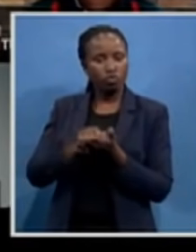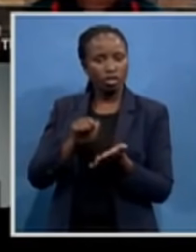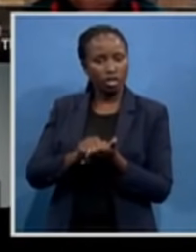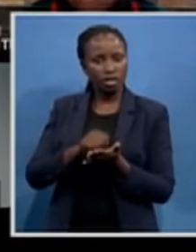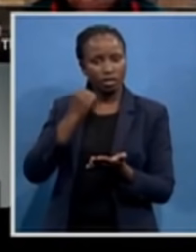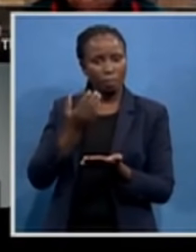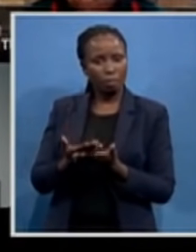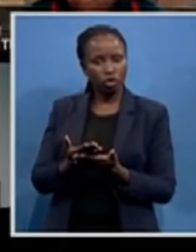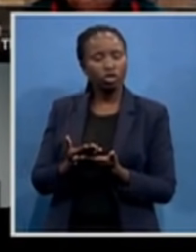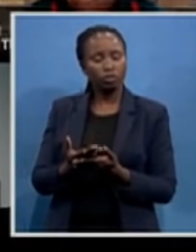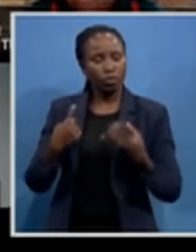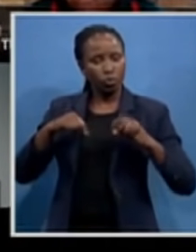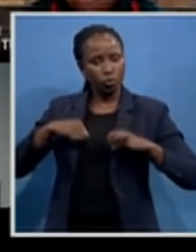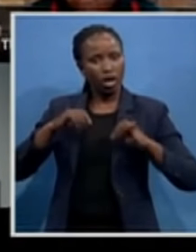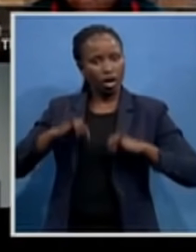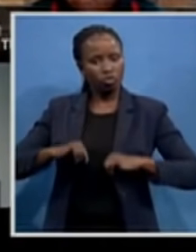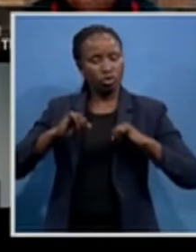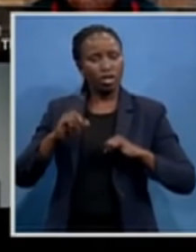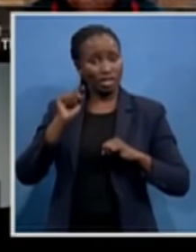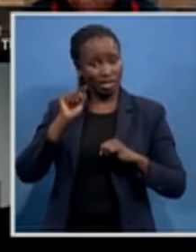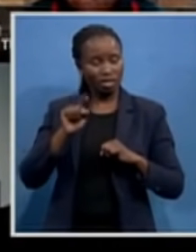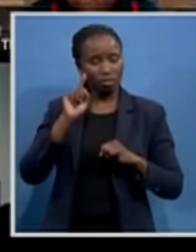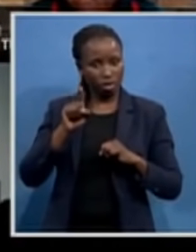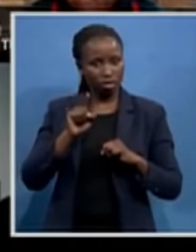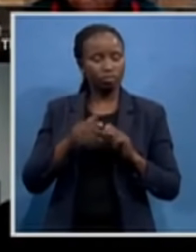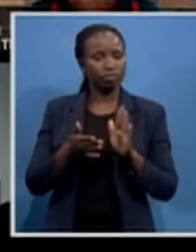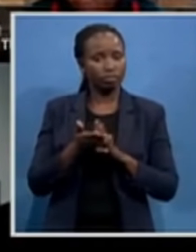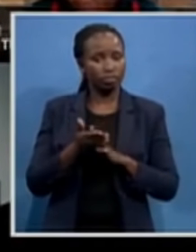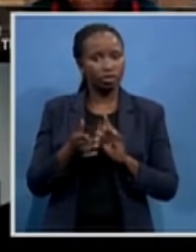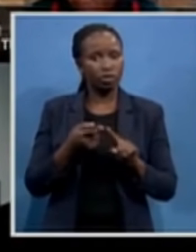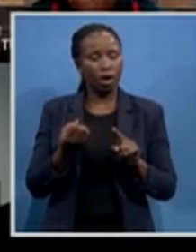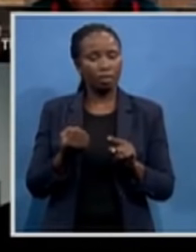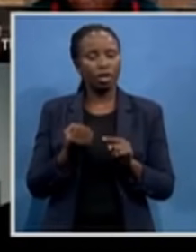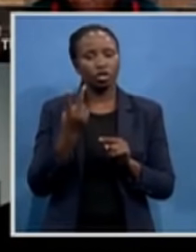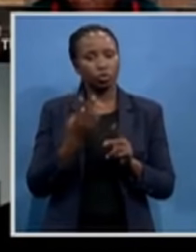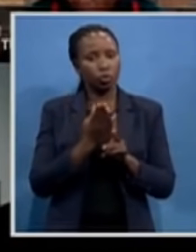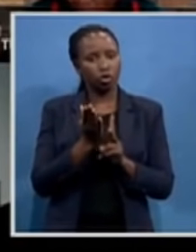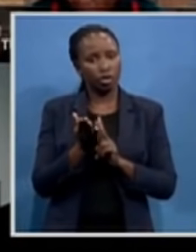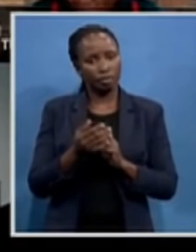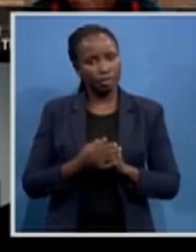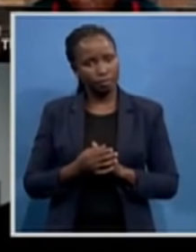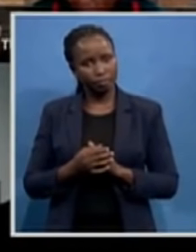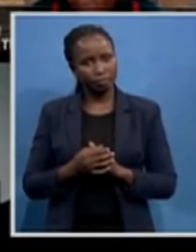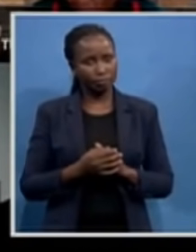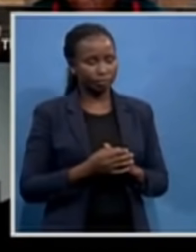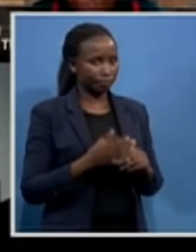from the roll with cost of 2 counsel. Thank you, Ms. Mutlasedi. Mr. R10.